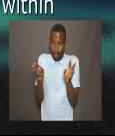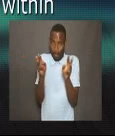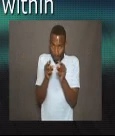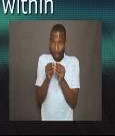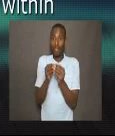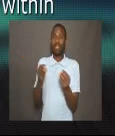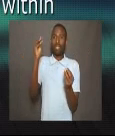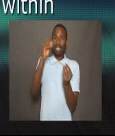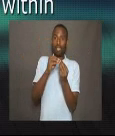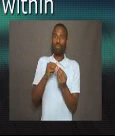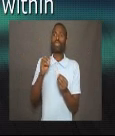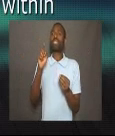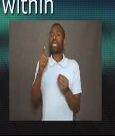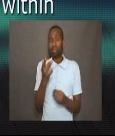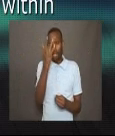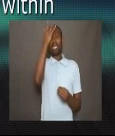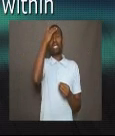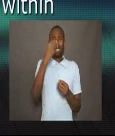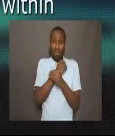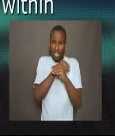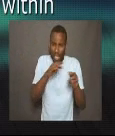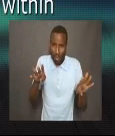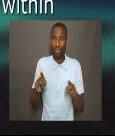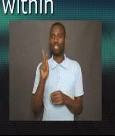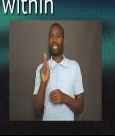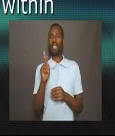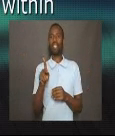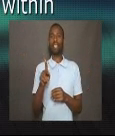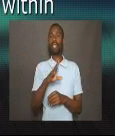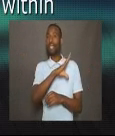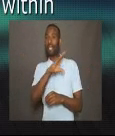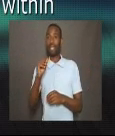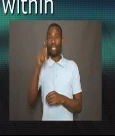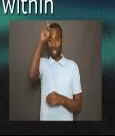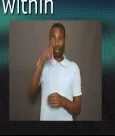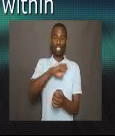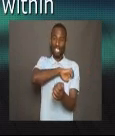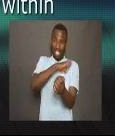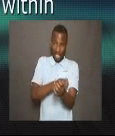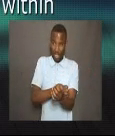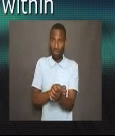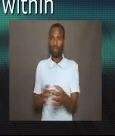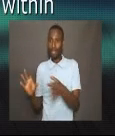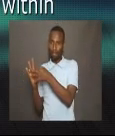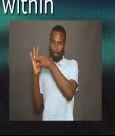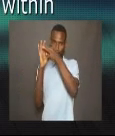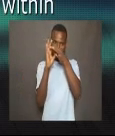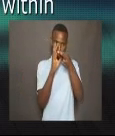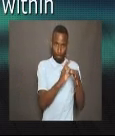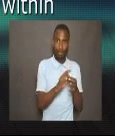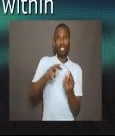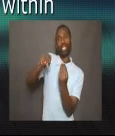random distribution of kinetic and potential energies associated with